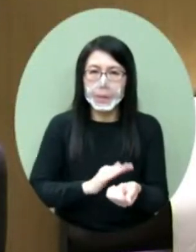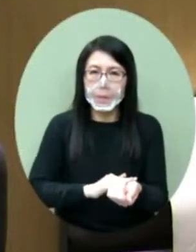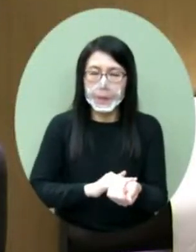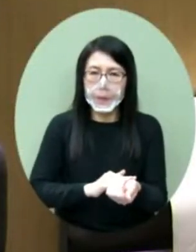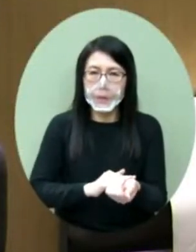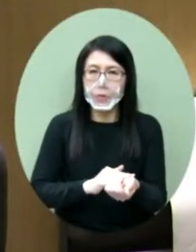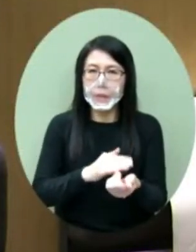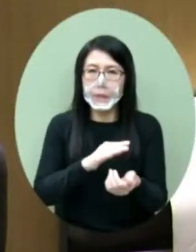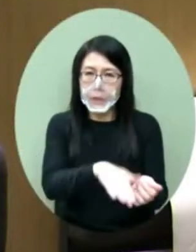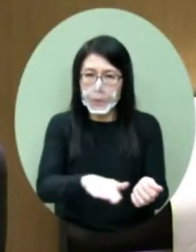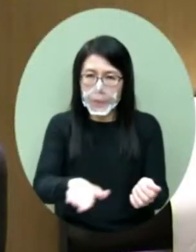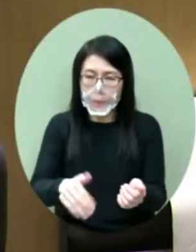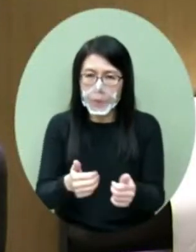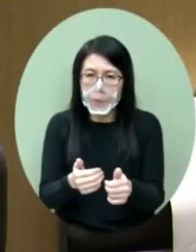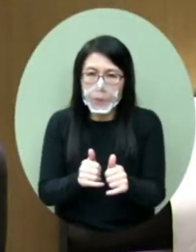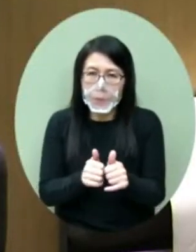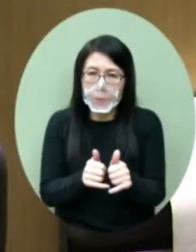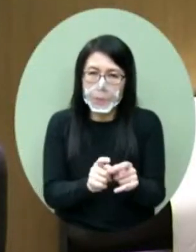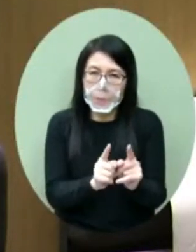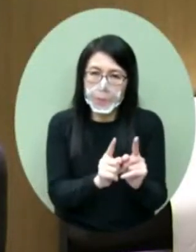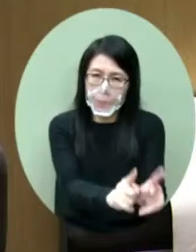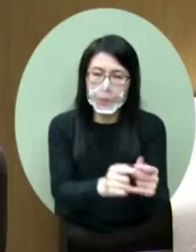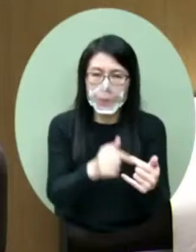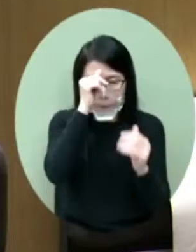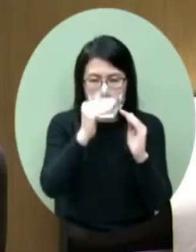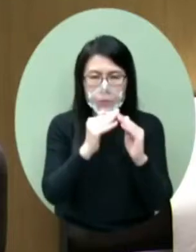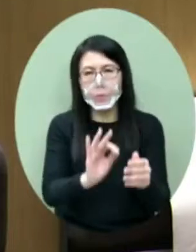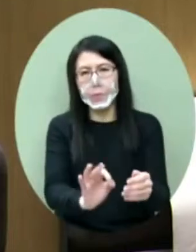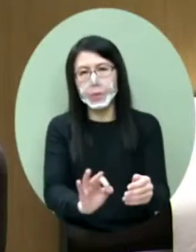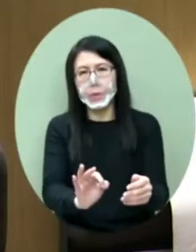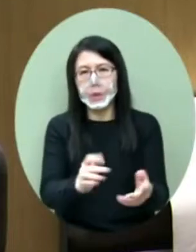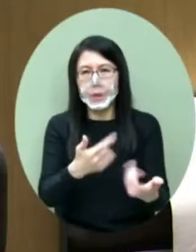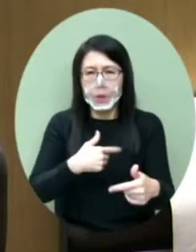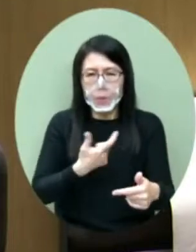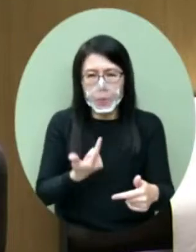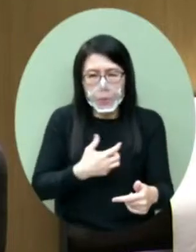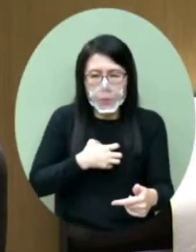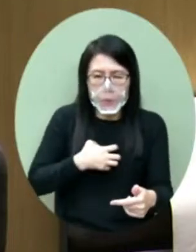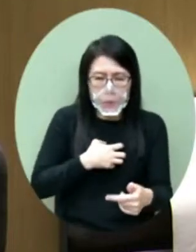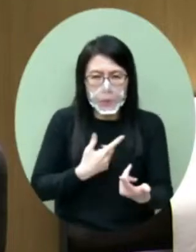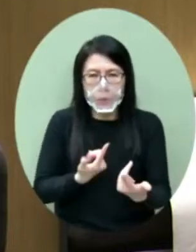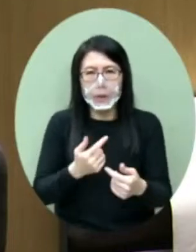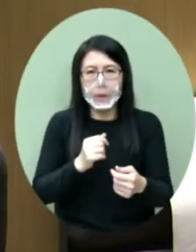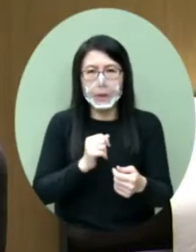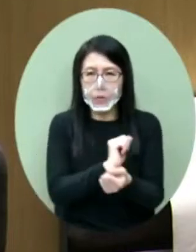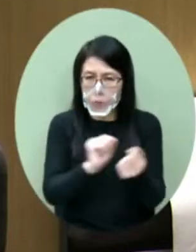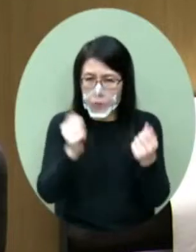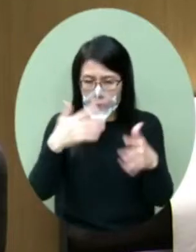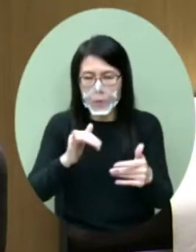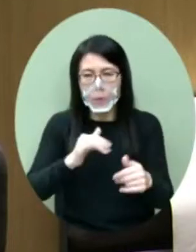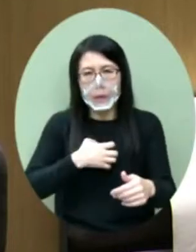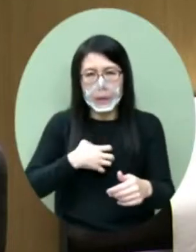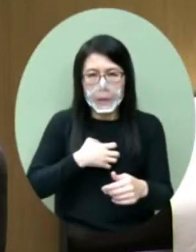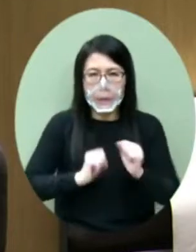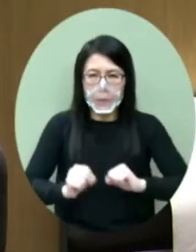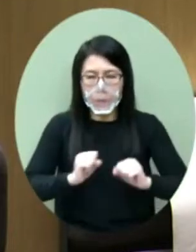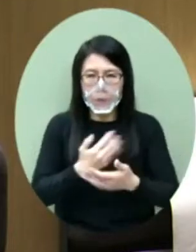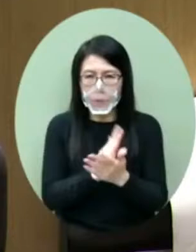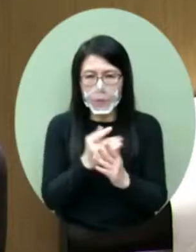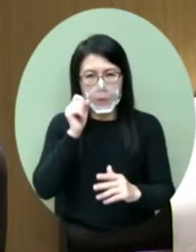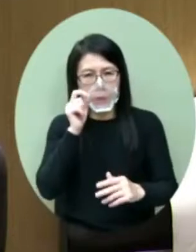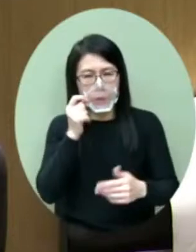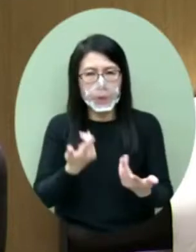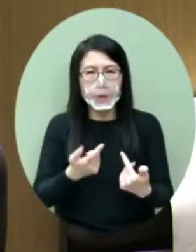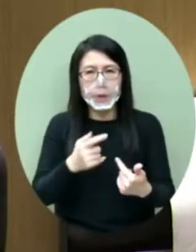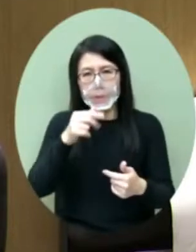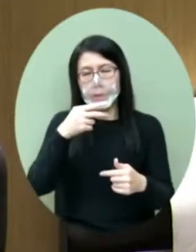the fifth wave, they cannot accompany children to go into hospitals. When the children have